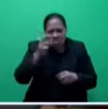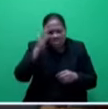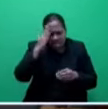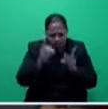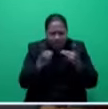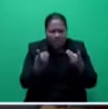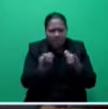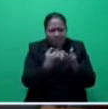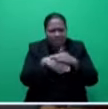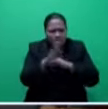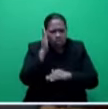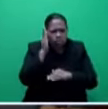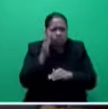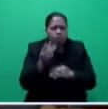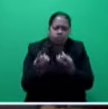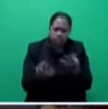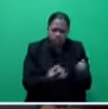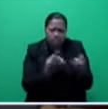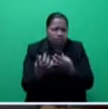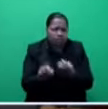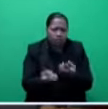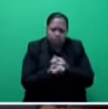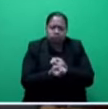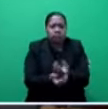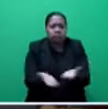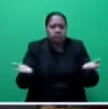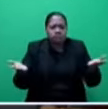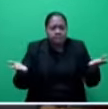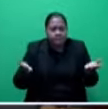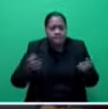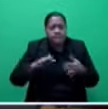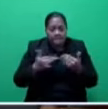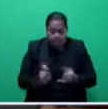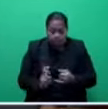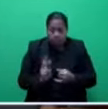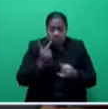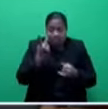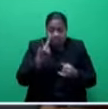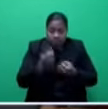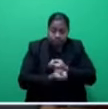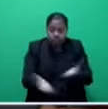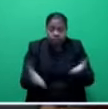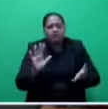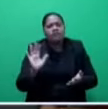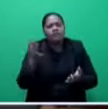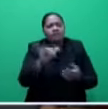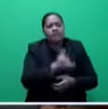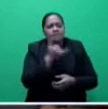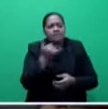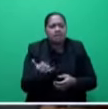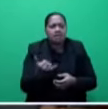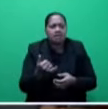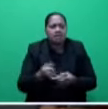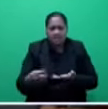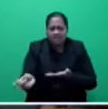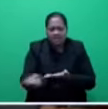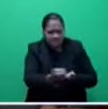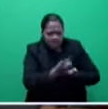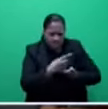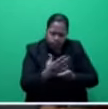manually distributed the second round of worksheets on 5th May. And average data collected from our divisional